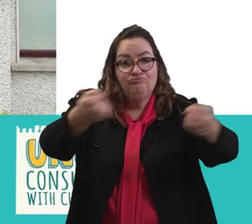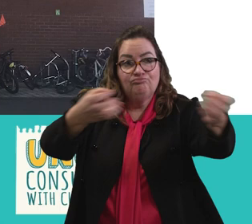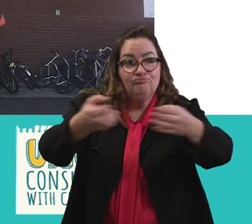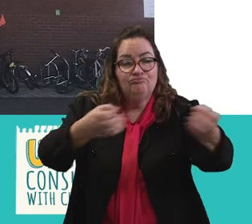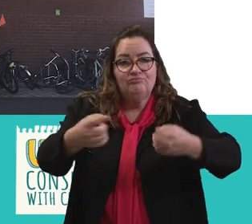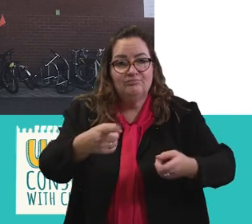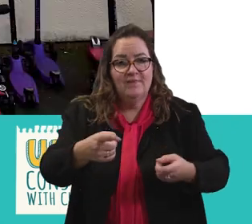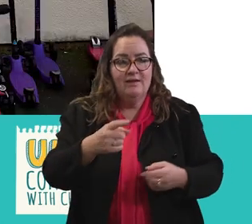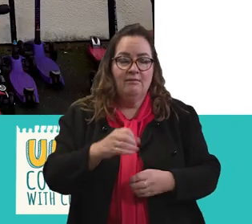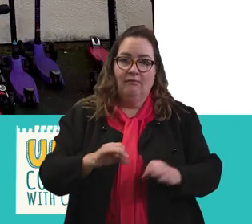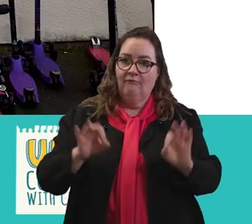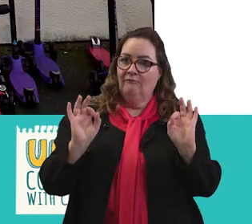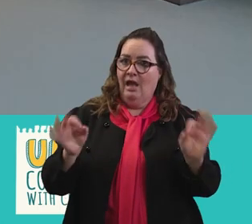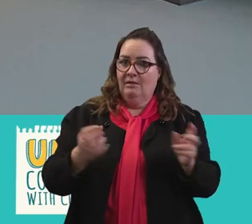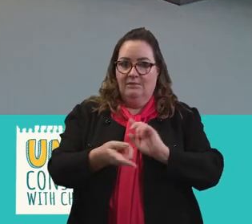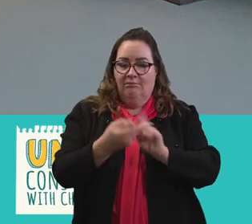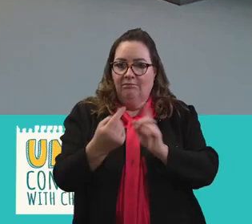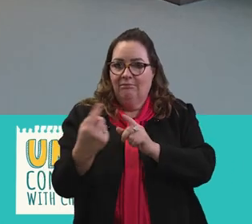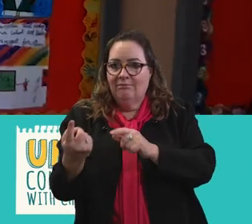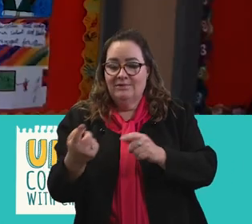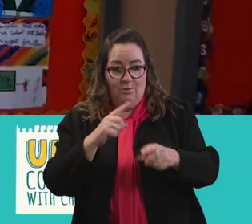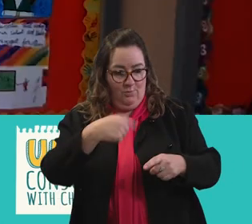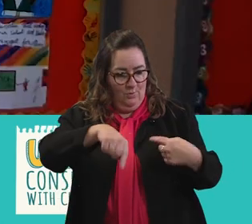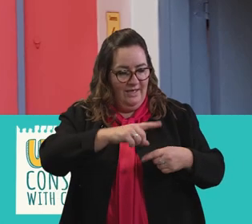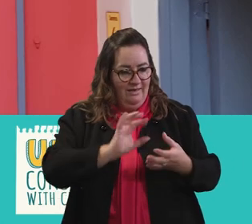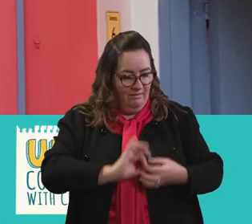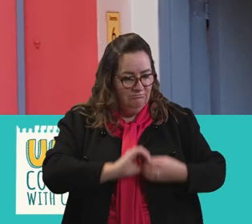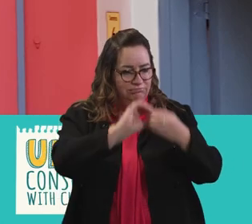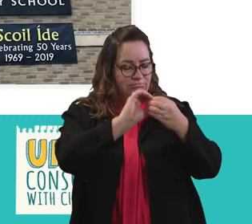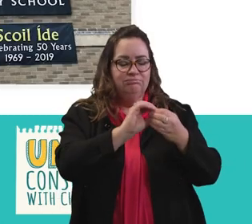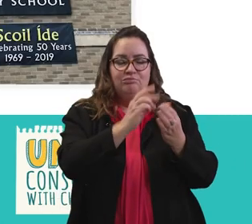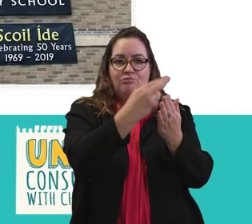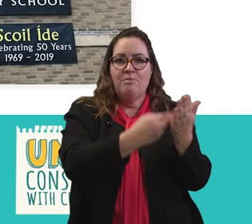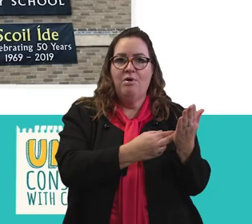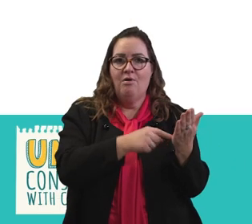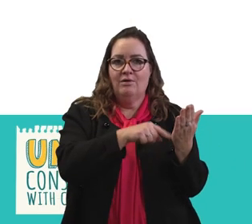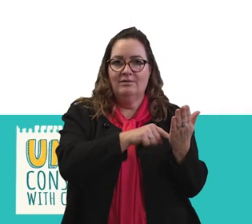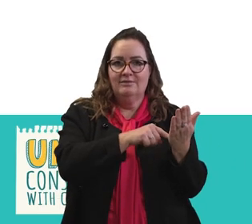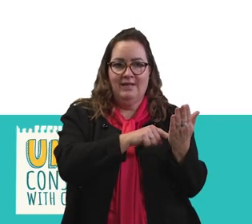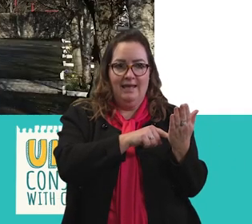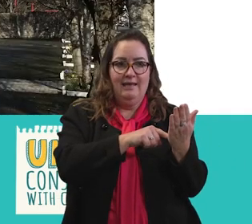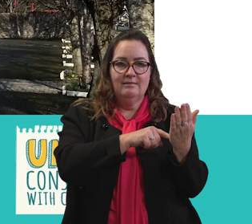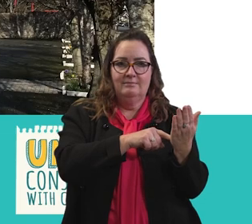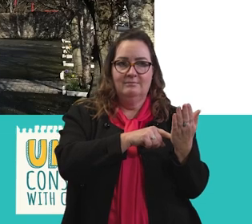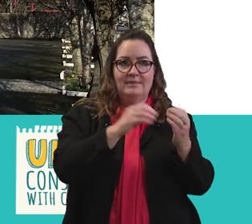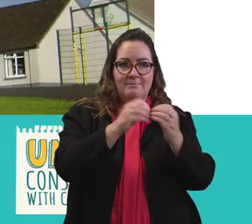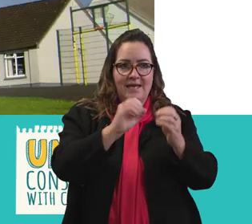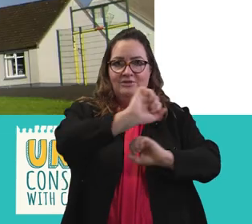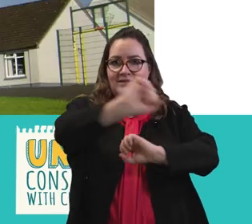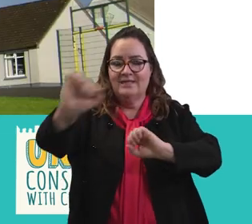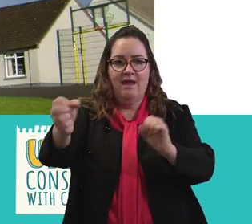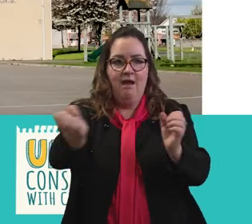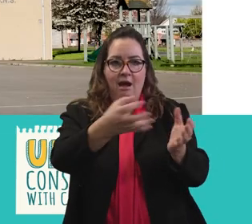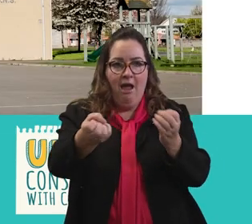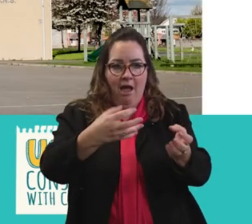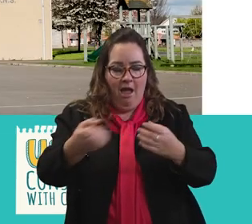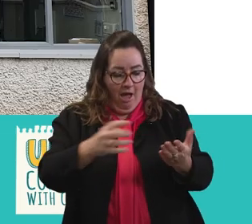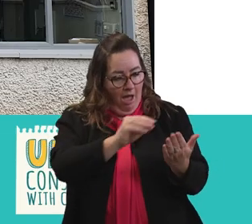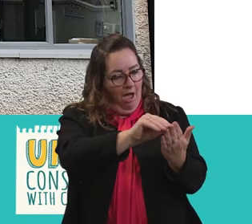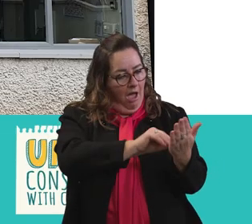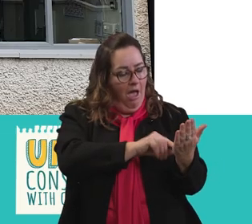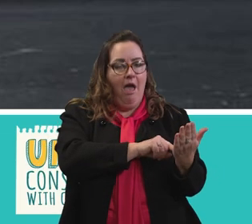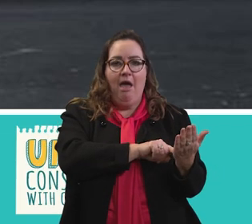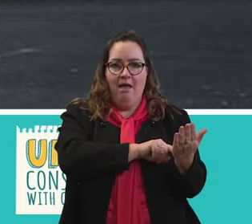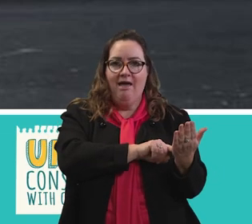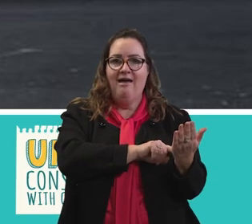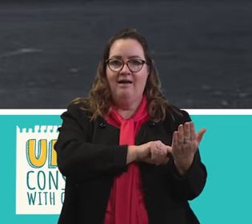of that wonderful response, we were able to produce a really fantastic report that highlights all the inputs from children and young people. And